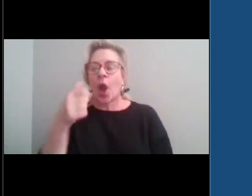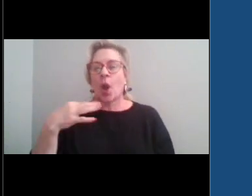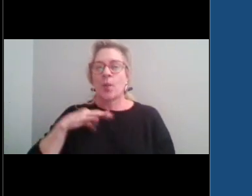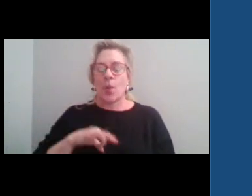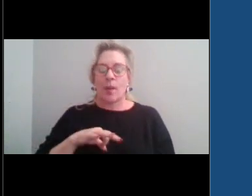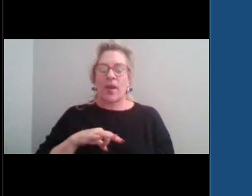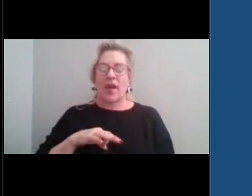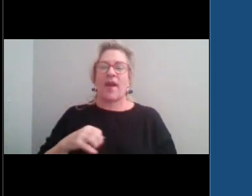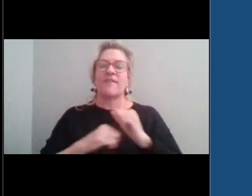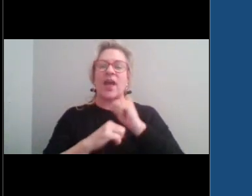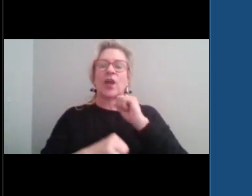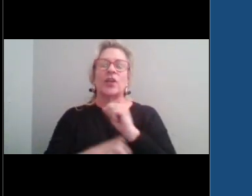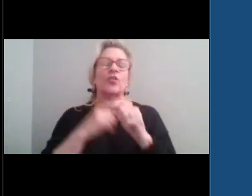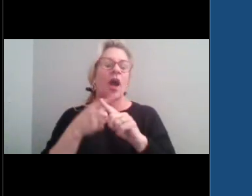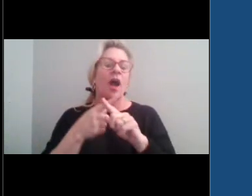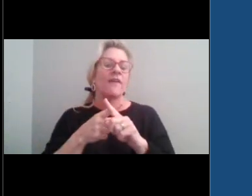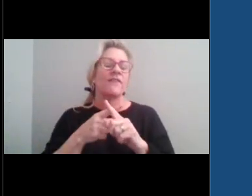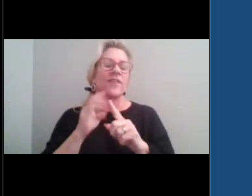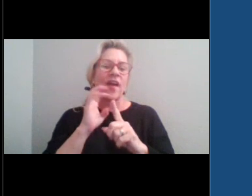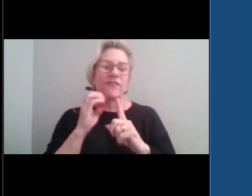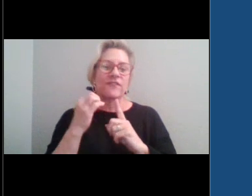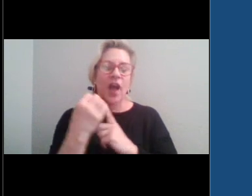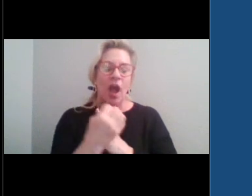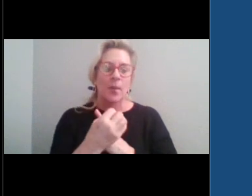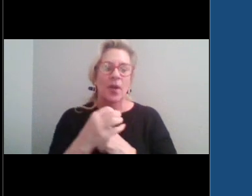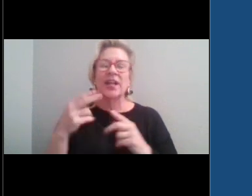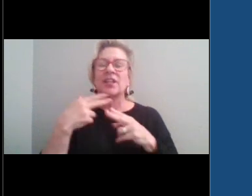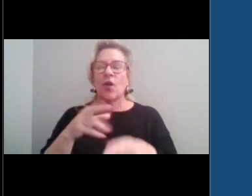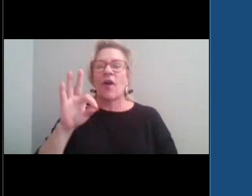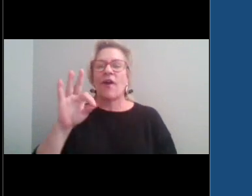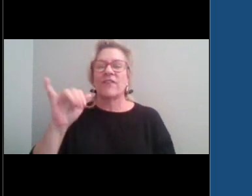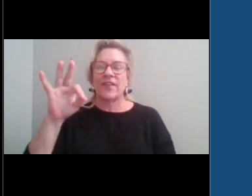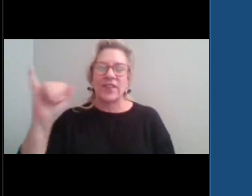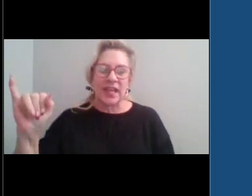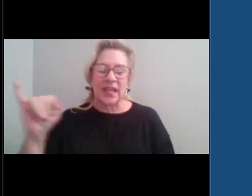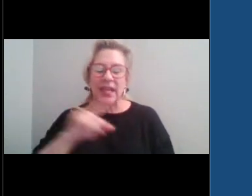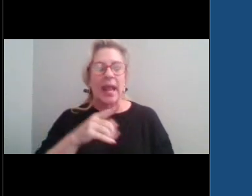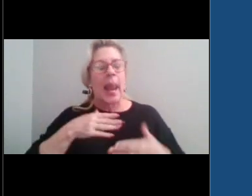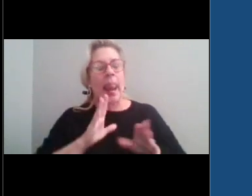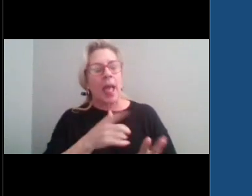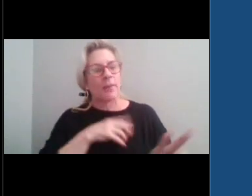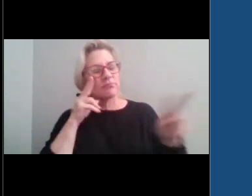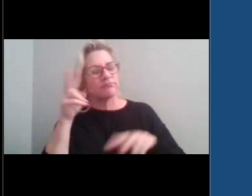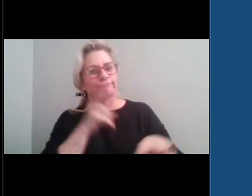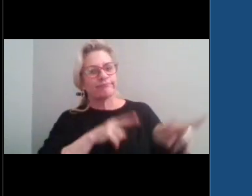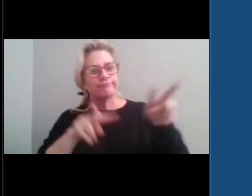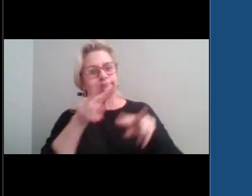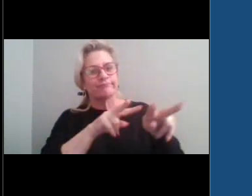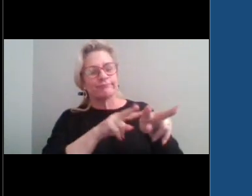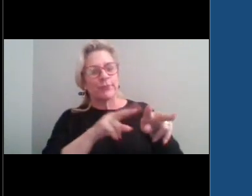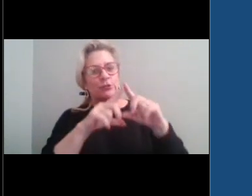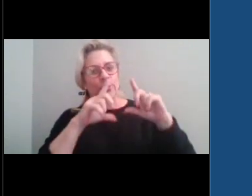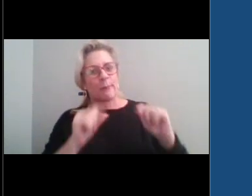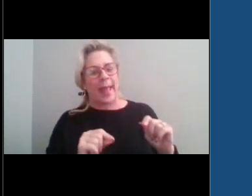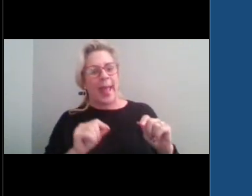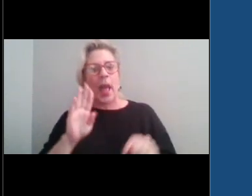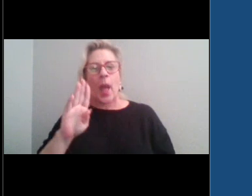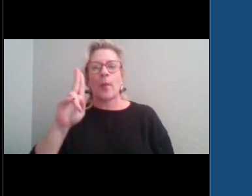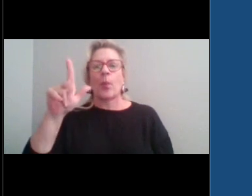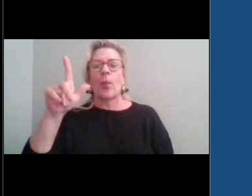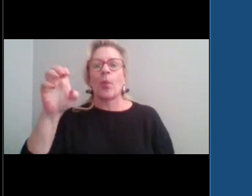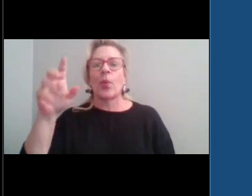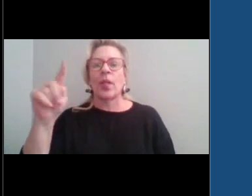on the Environment and Economy, also known as CFE. It allowed me to examine Japan's bullet train, the high-speed rail